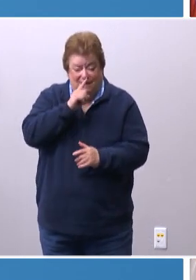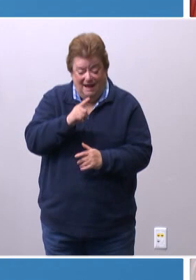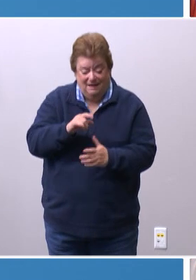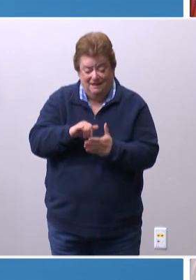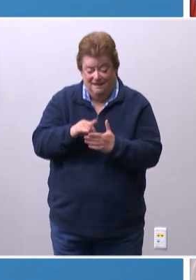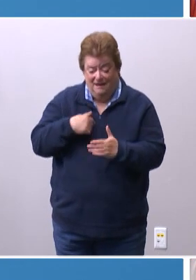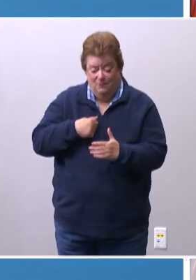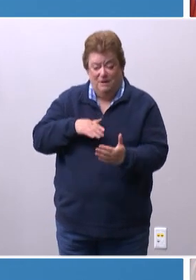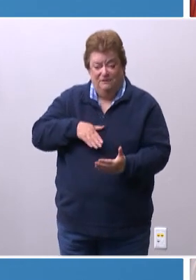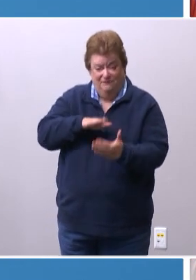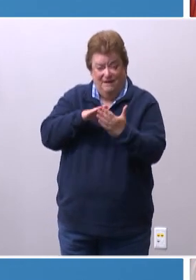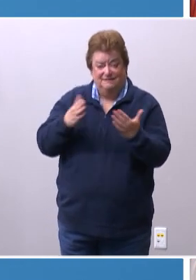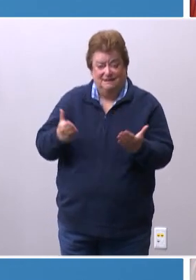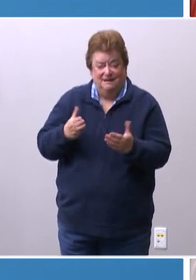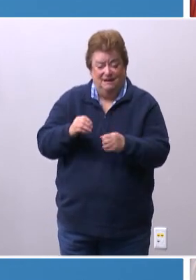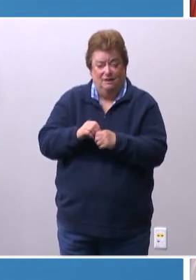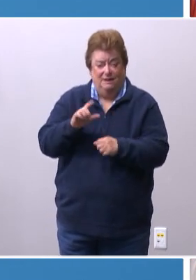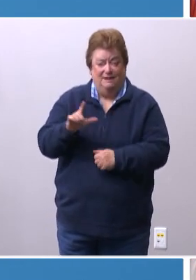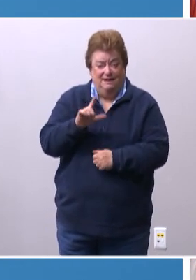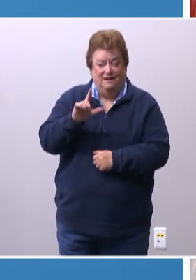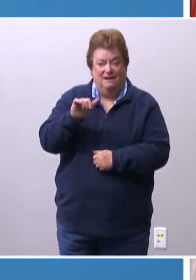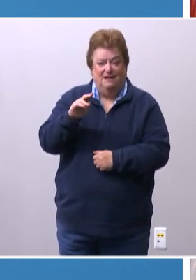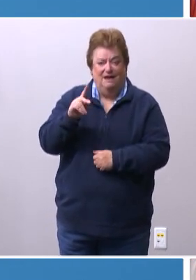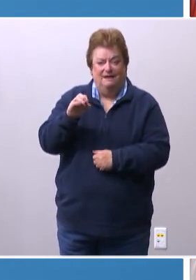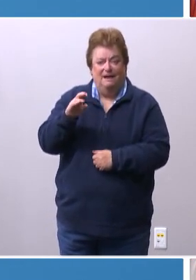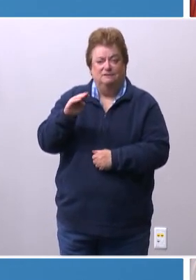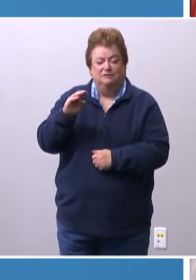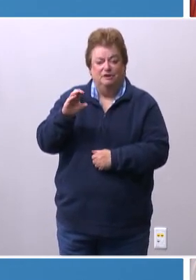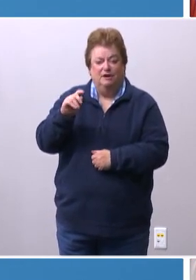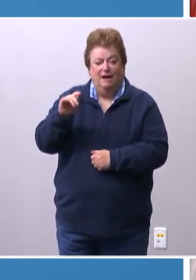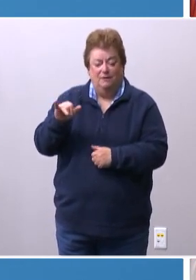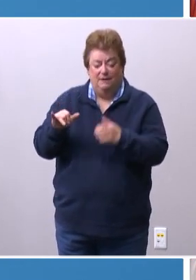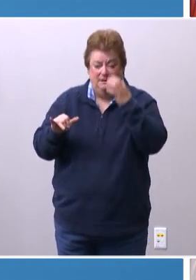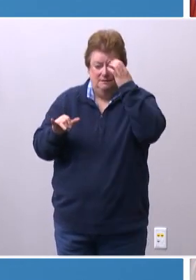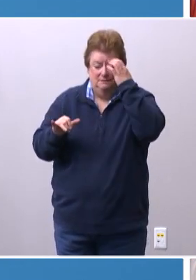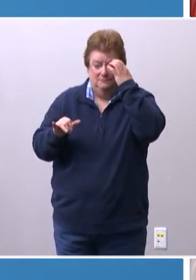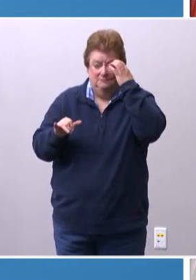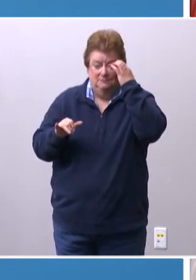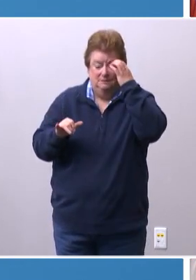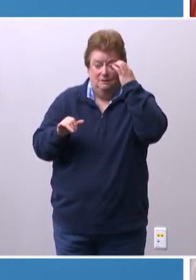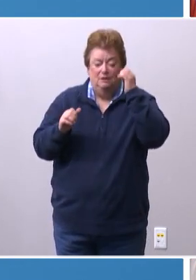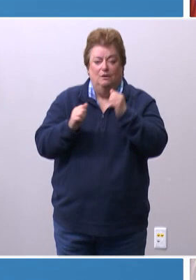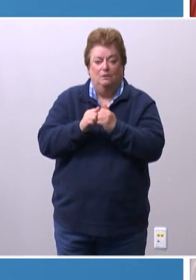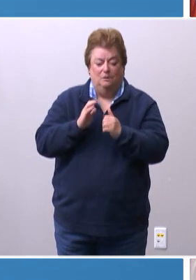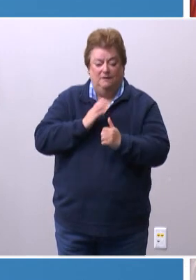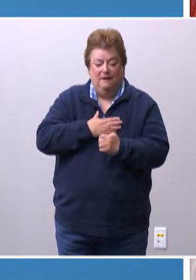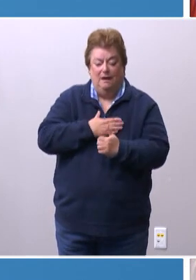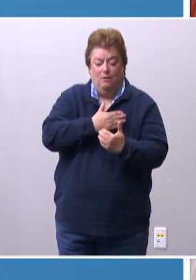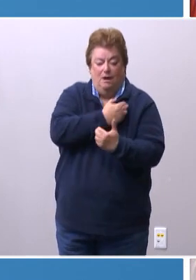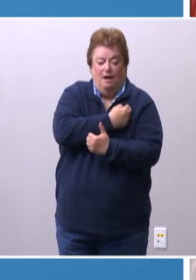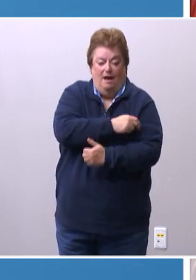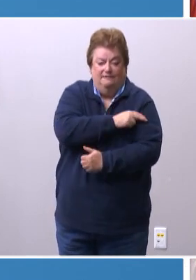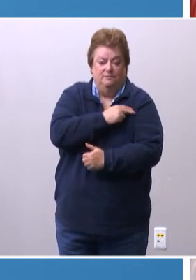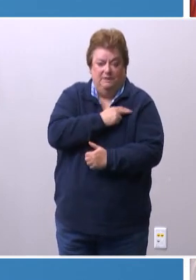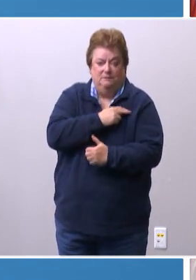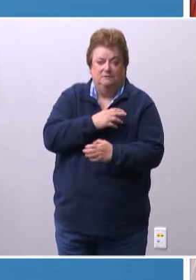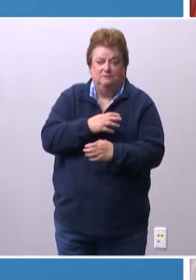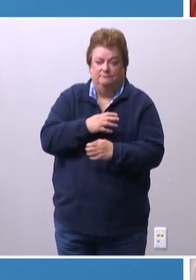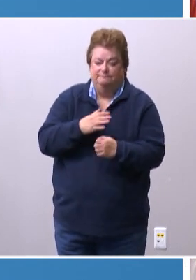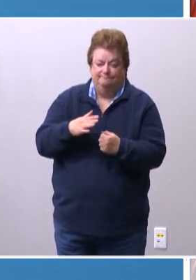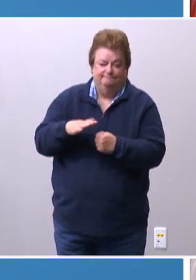Lancaster County, as well as the surrounding communities that our hospitals serve, with our hospitals as burdened as they currently are.